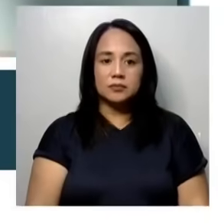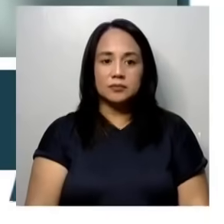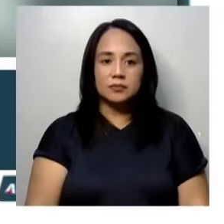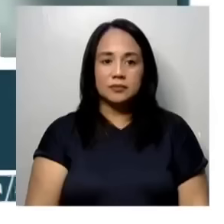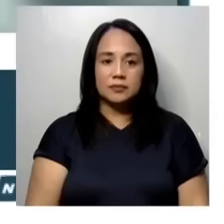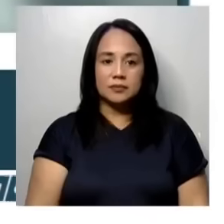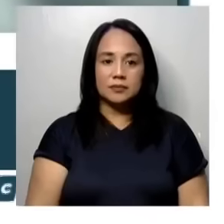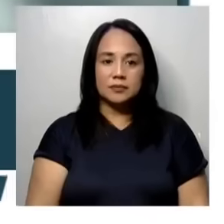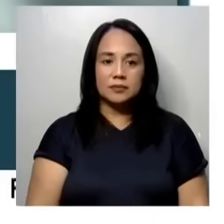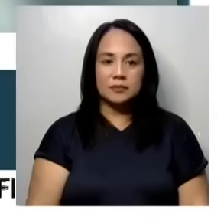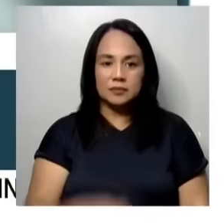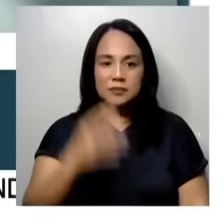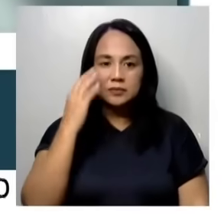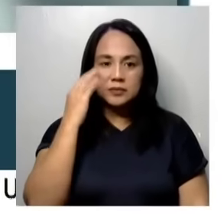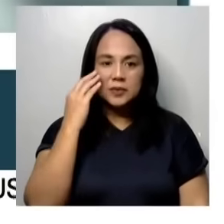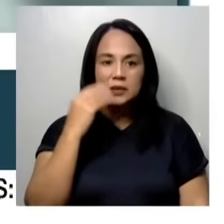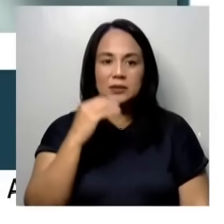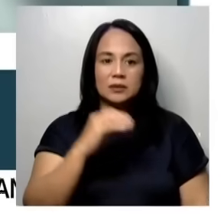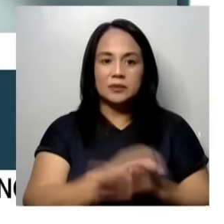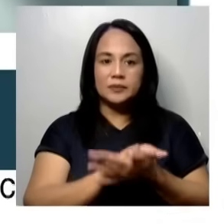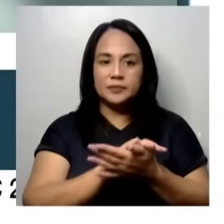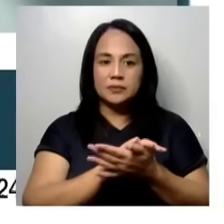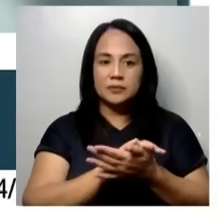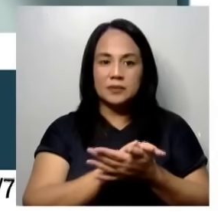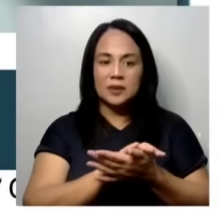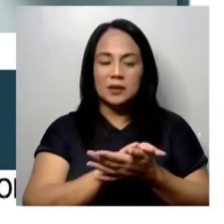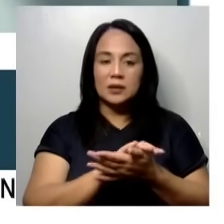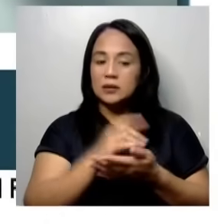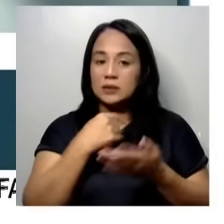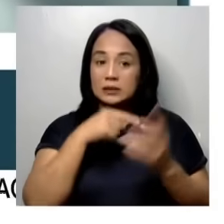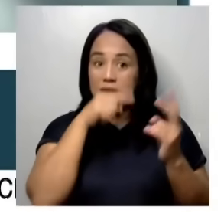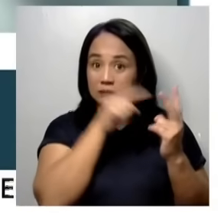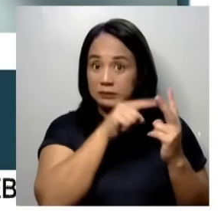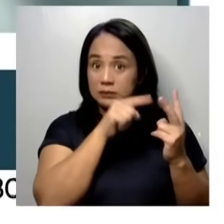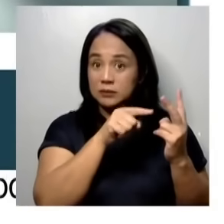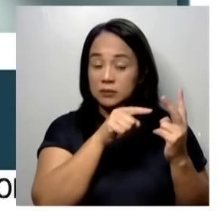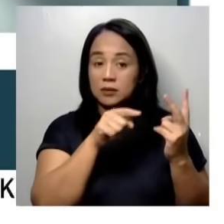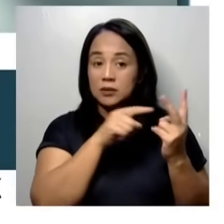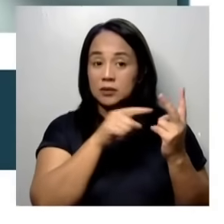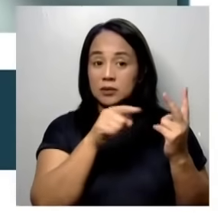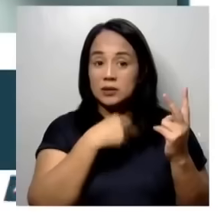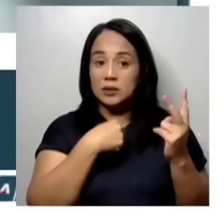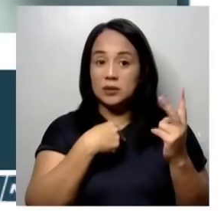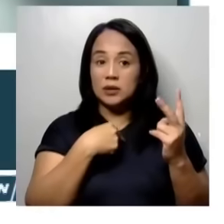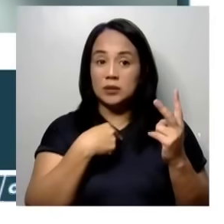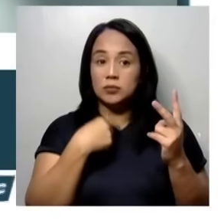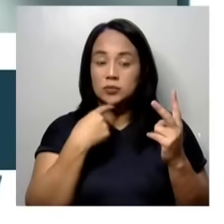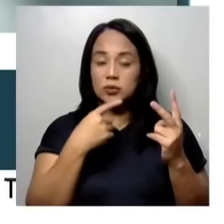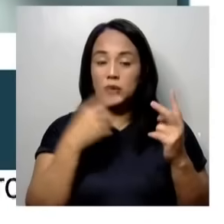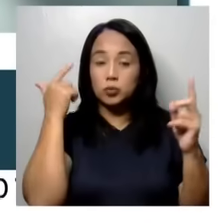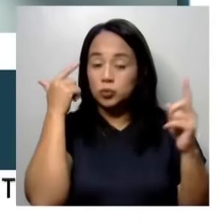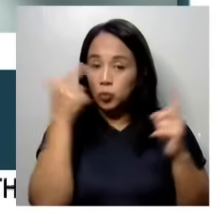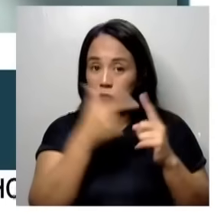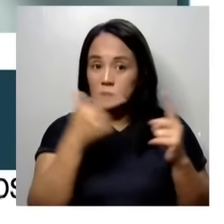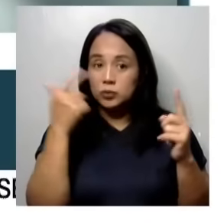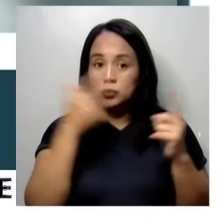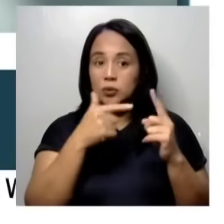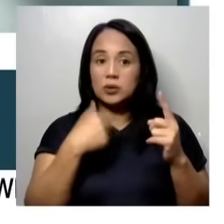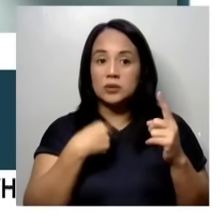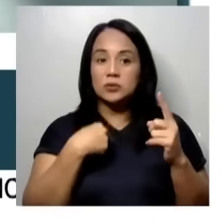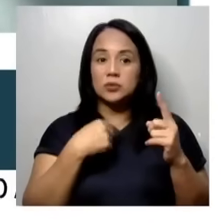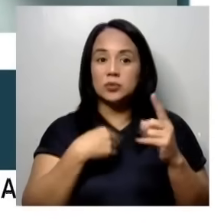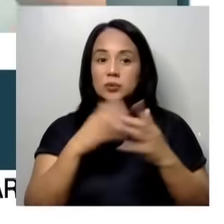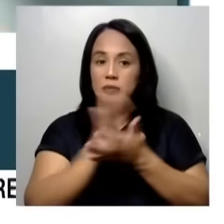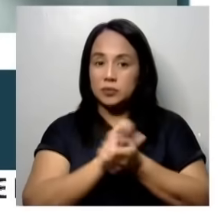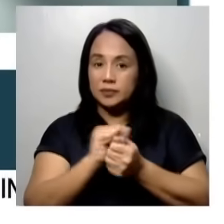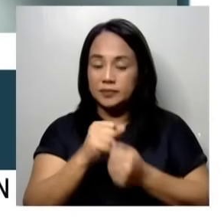Anxiety, sleepless nights. Aside from the fact that the objective really is to demonize me in